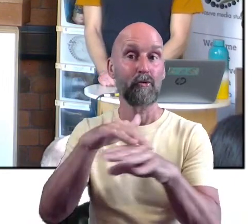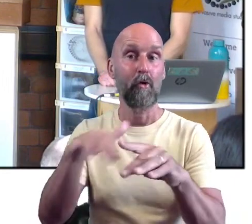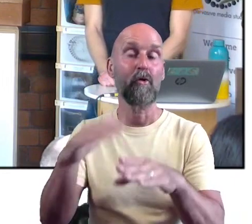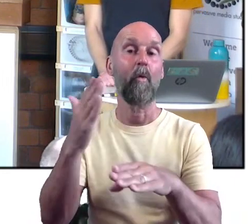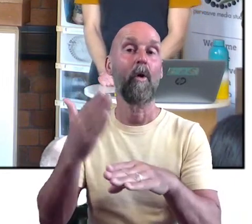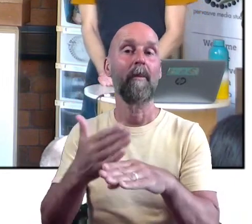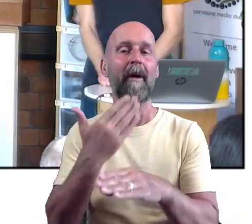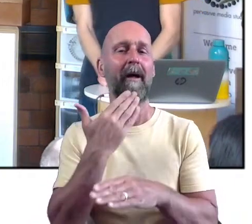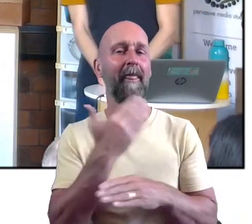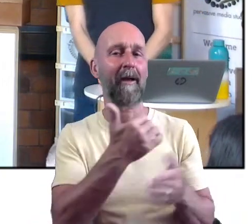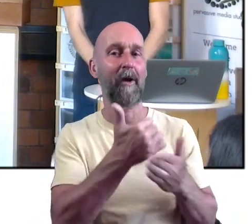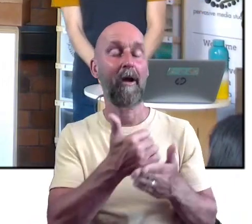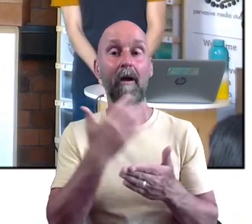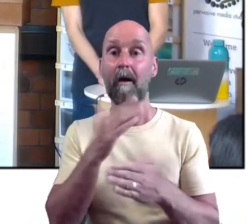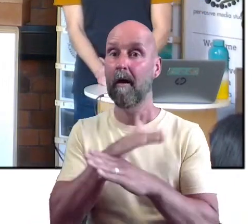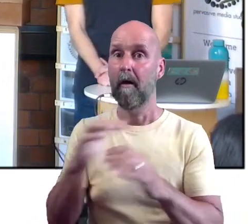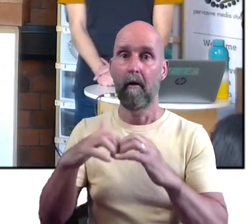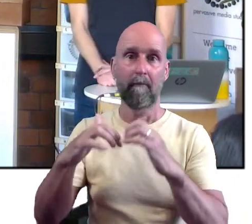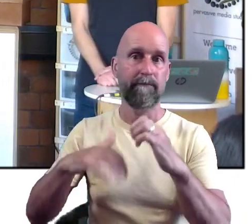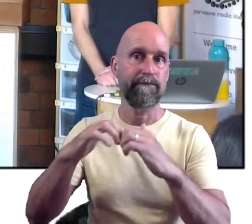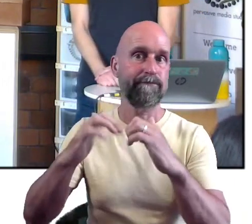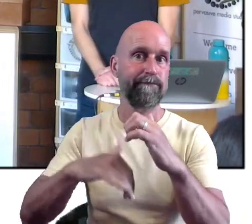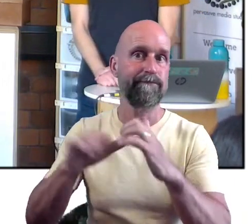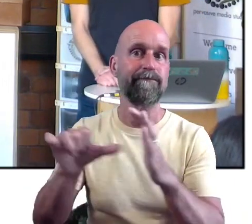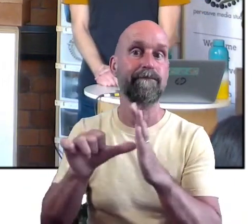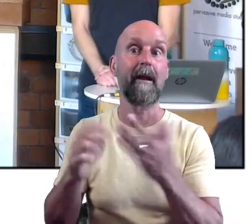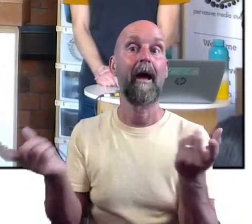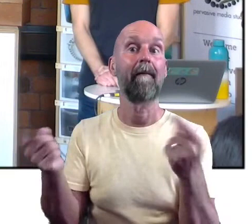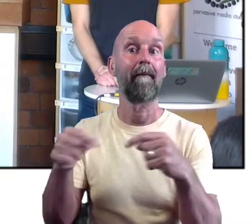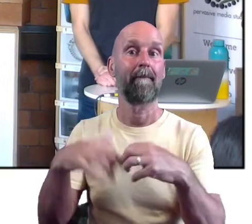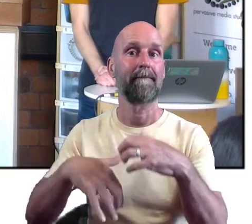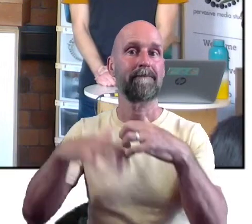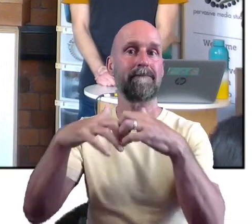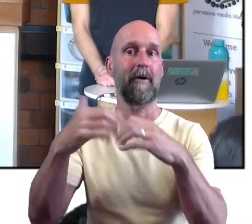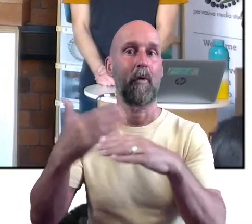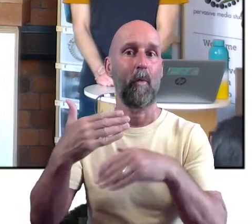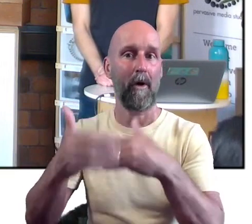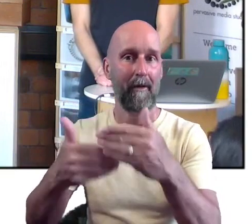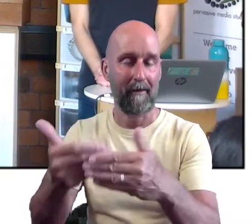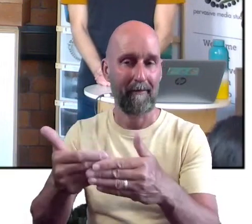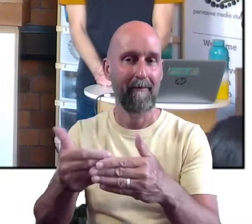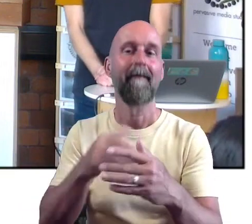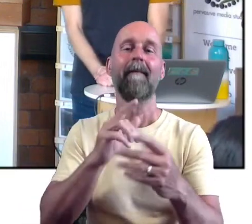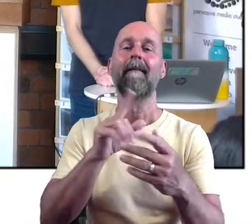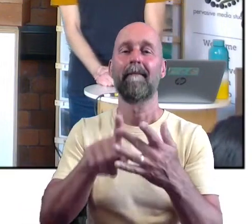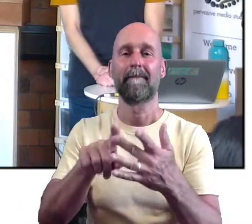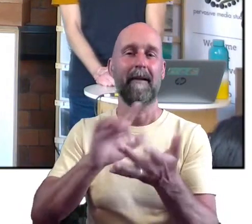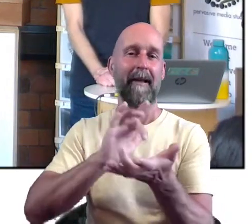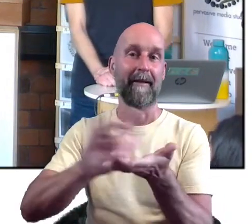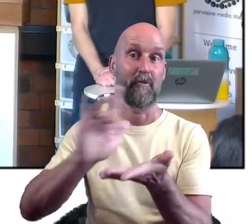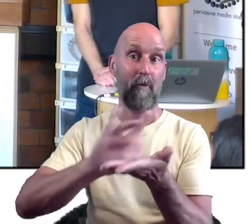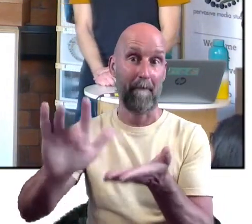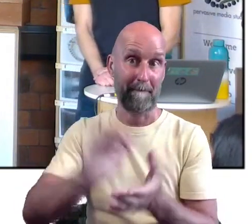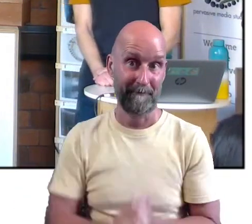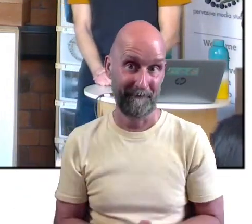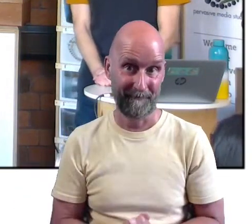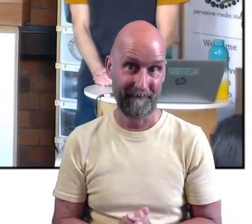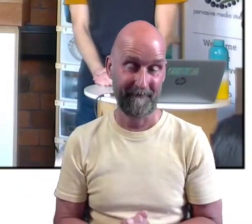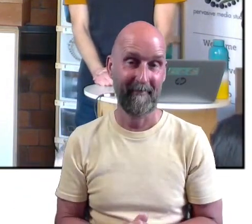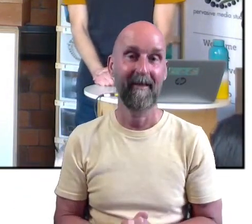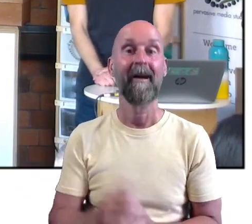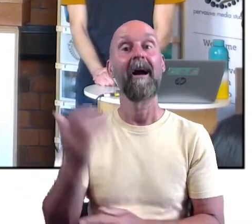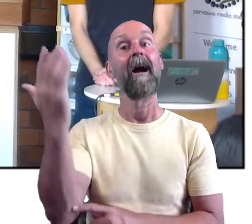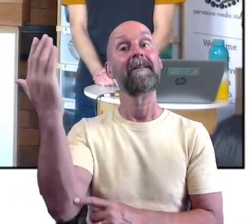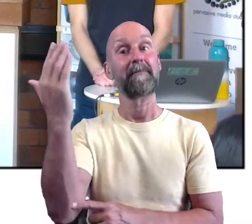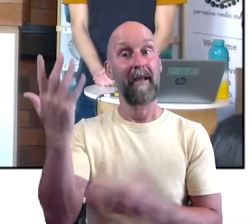pointing out that it had not been working. And at Pervasive Media Studio on Instagram. So, our speaker for